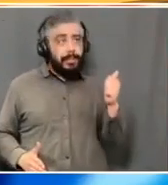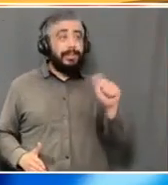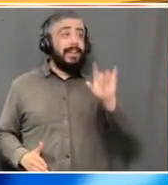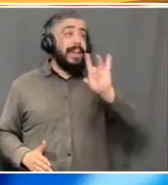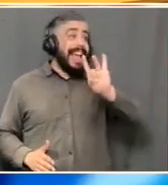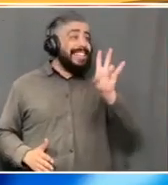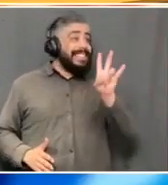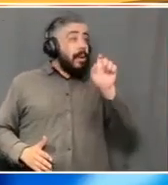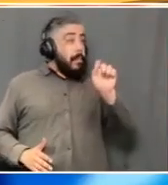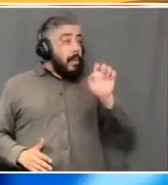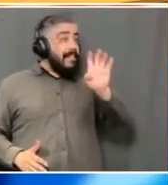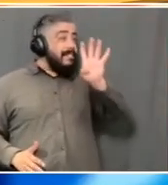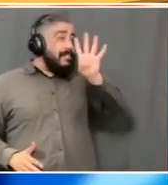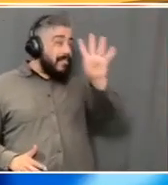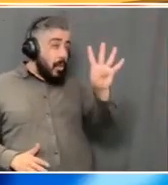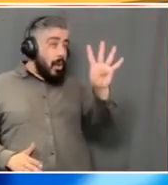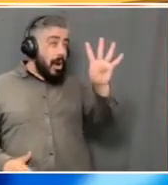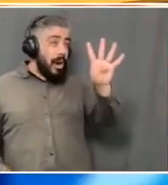$87.4